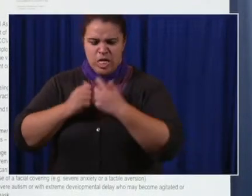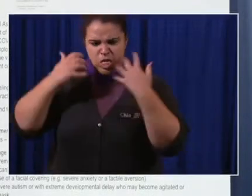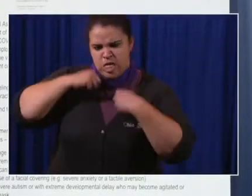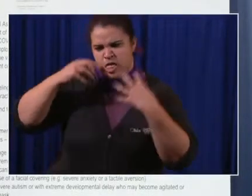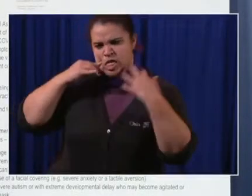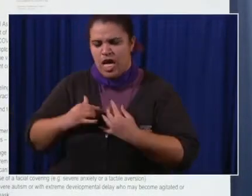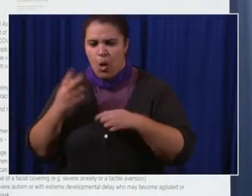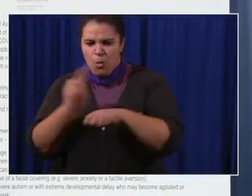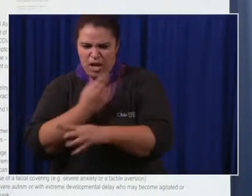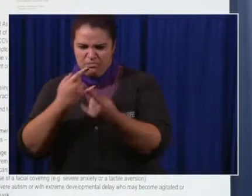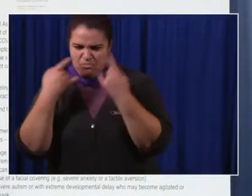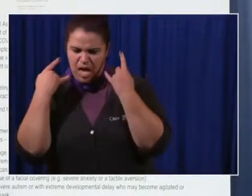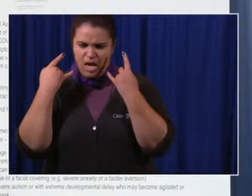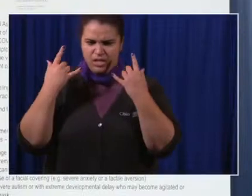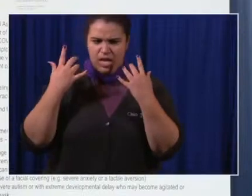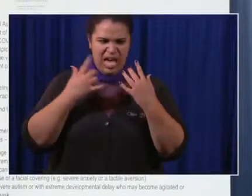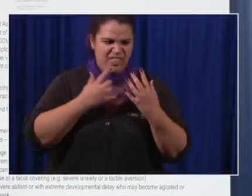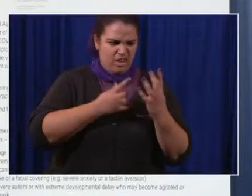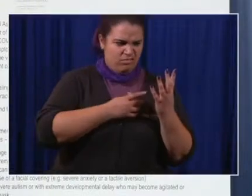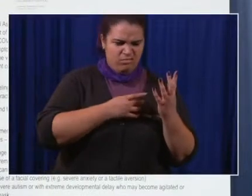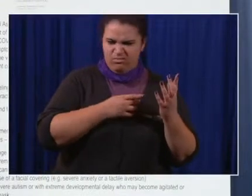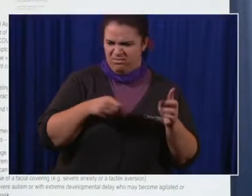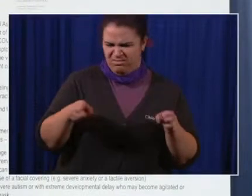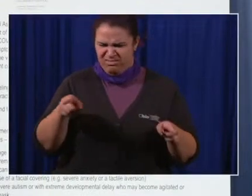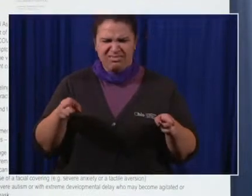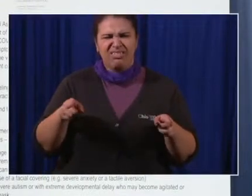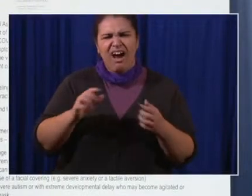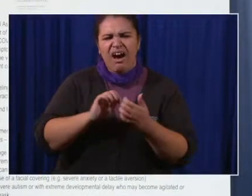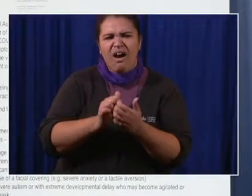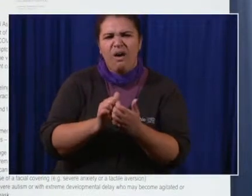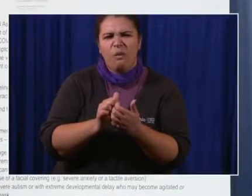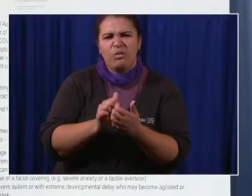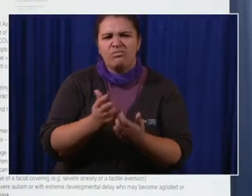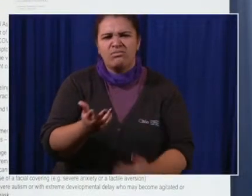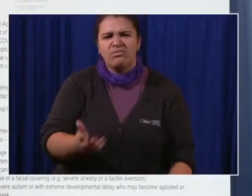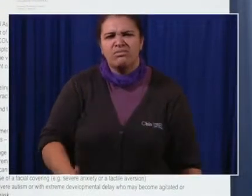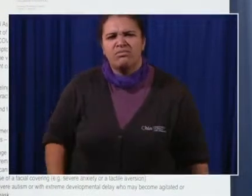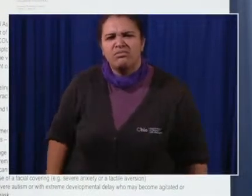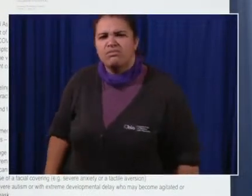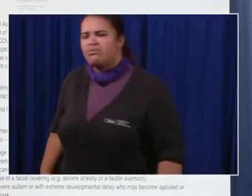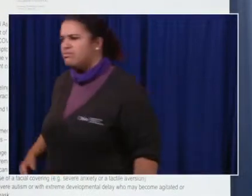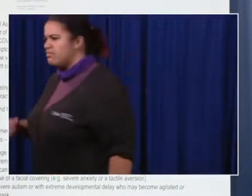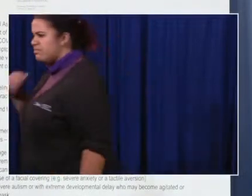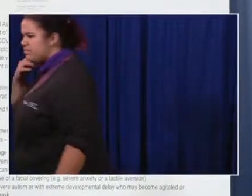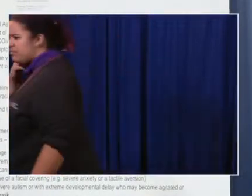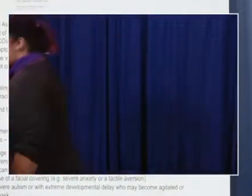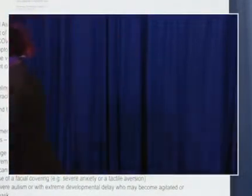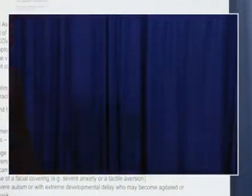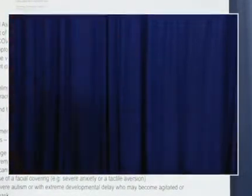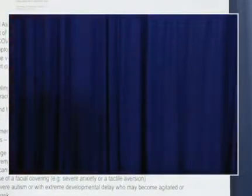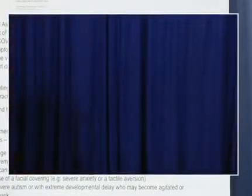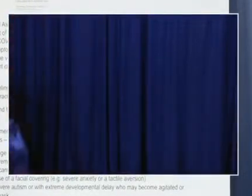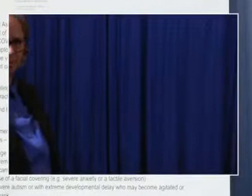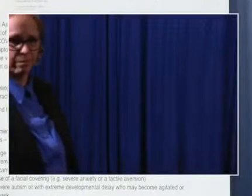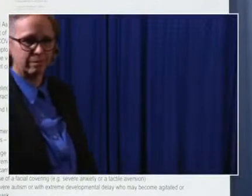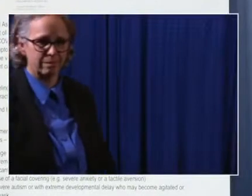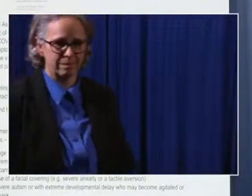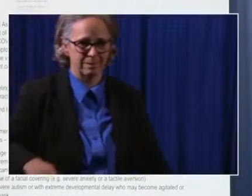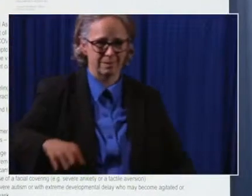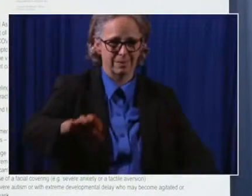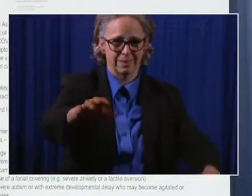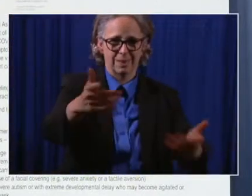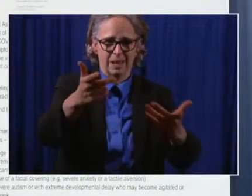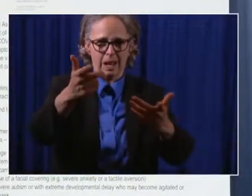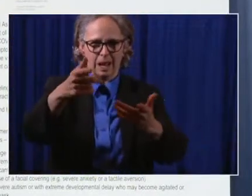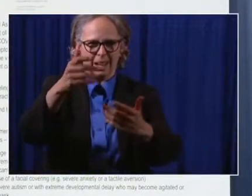Well, it's like everything else in life. You have to try to find a balance. You have to find something that works. You have to try to figure out what your goals are, what you're trying to achieve,